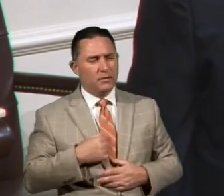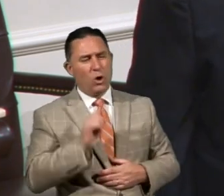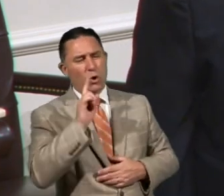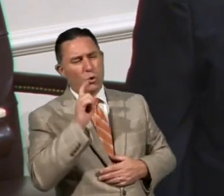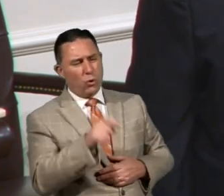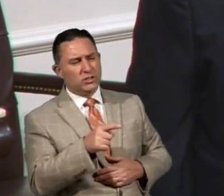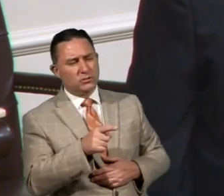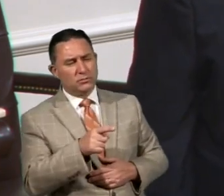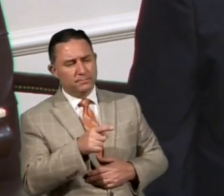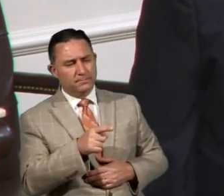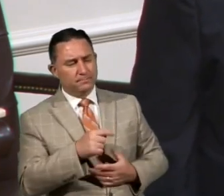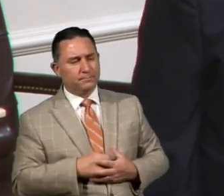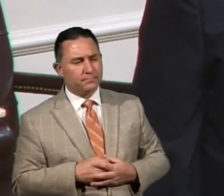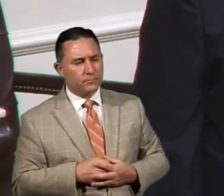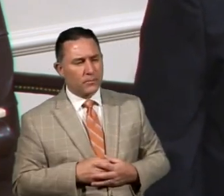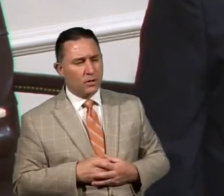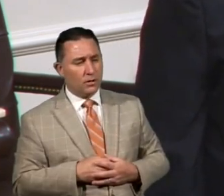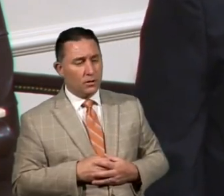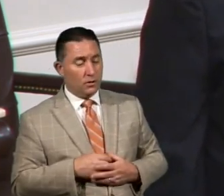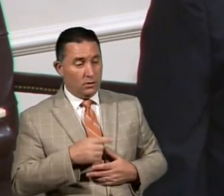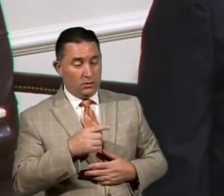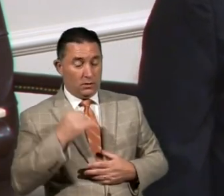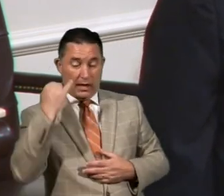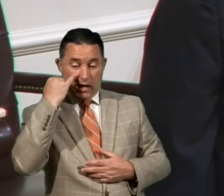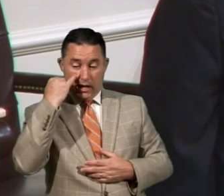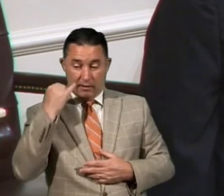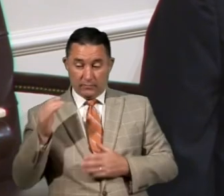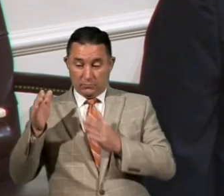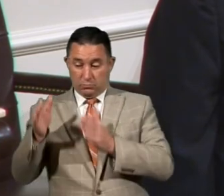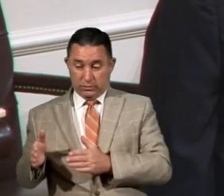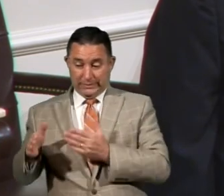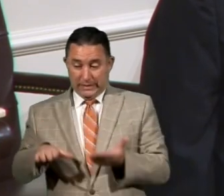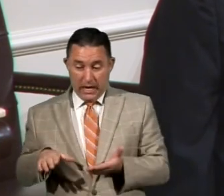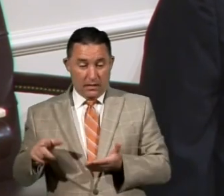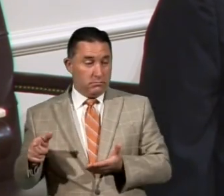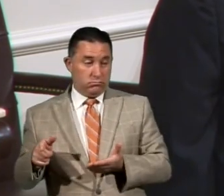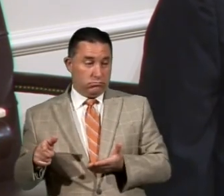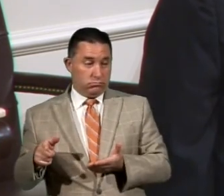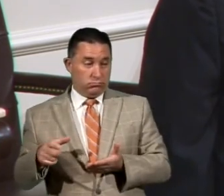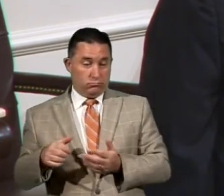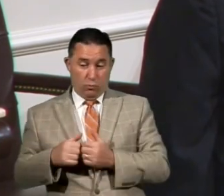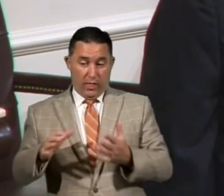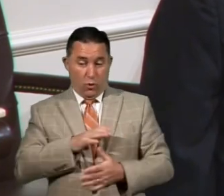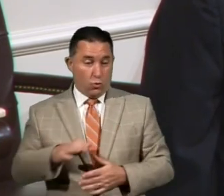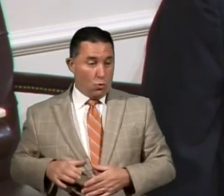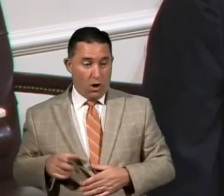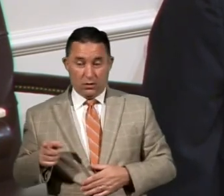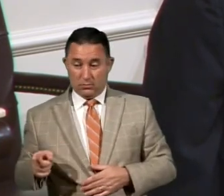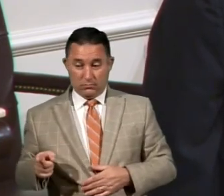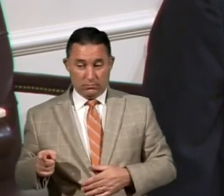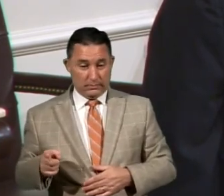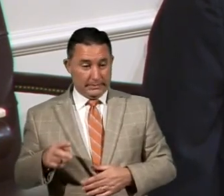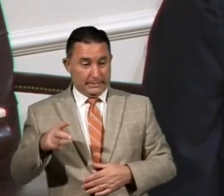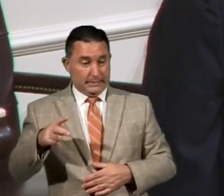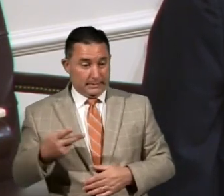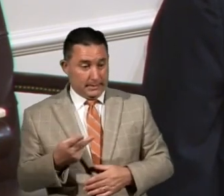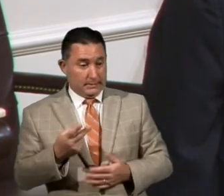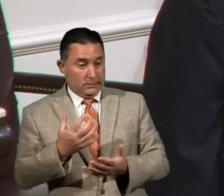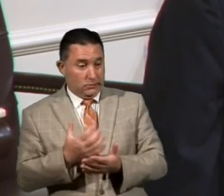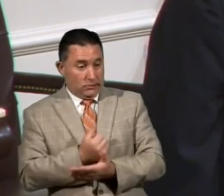question. She said, if someone dies without Christ, is there any second